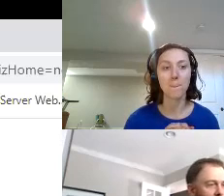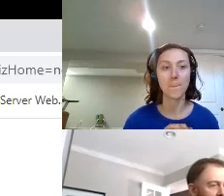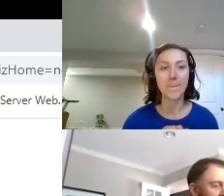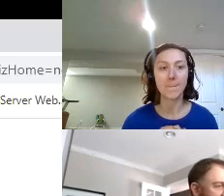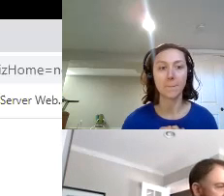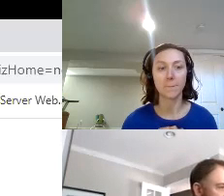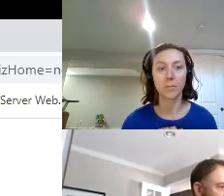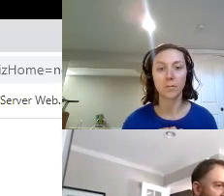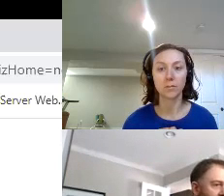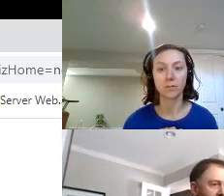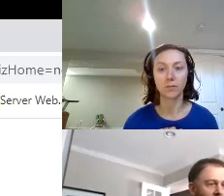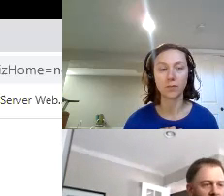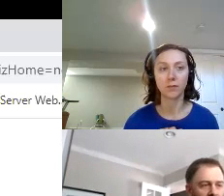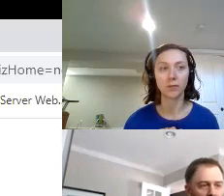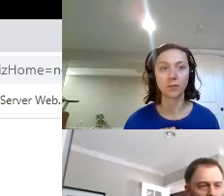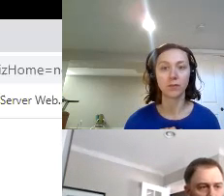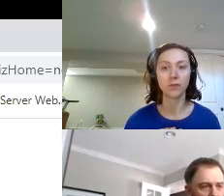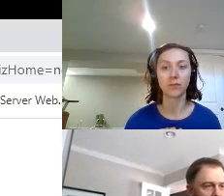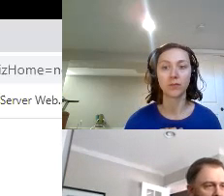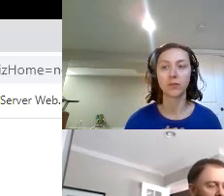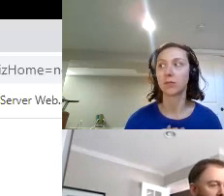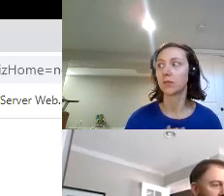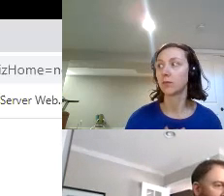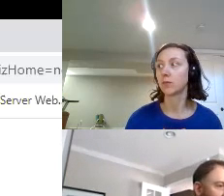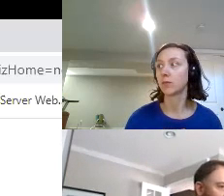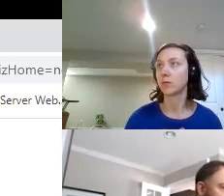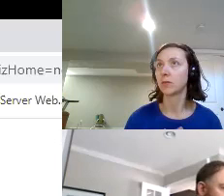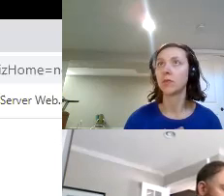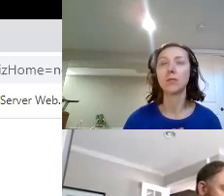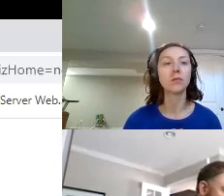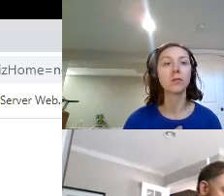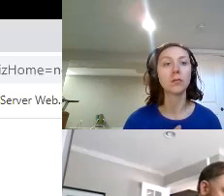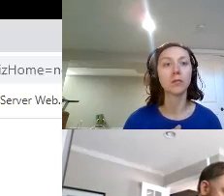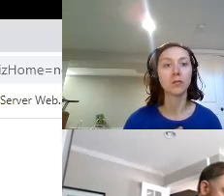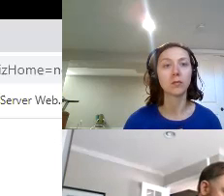they produce that's based on taxes, cost of groceries,